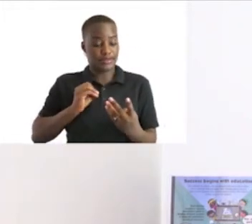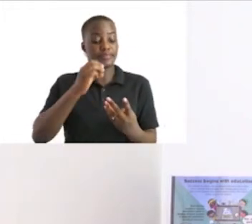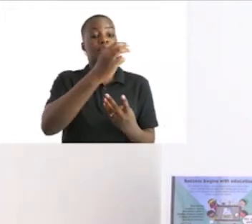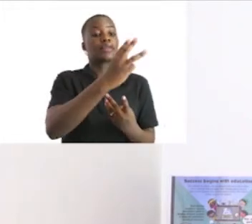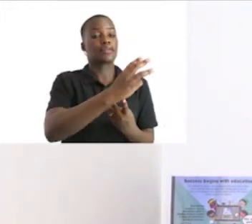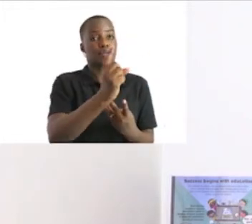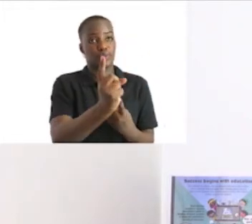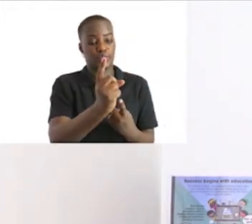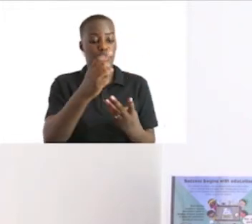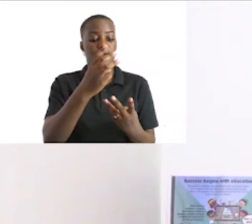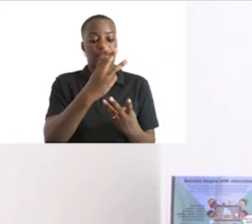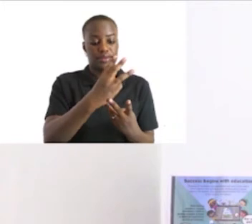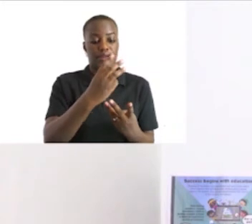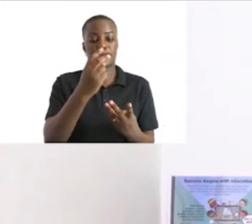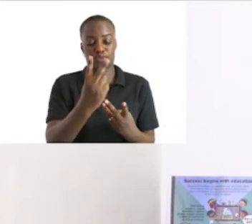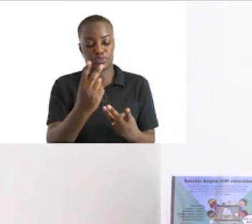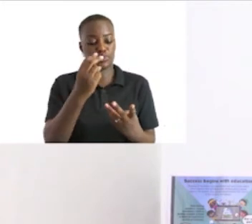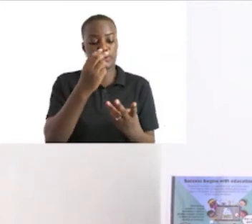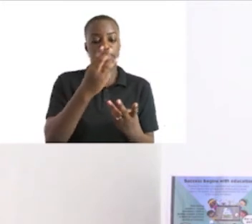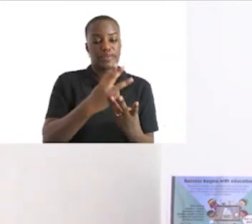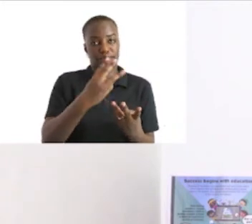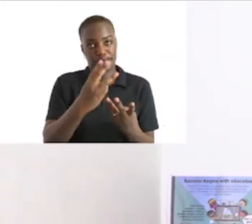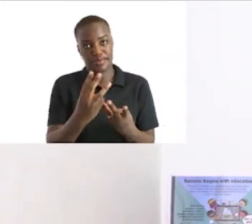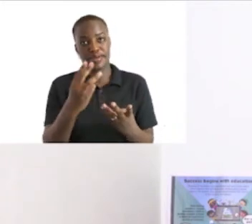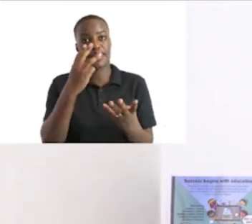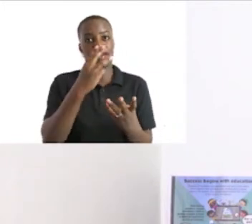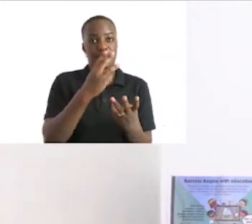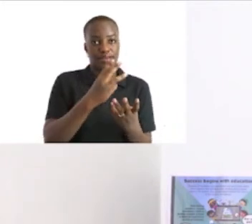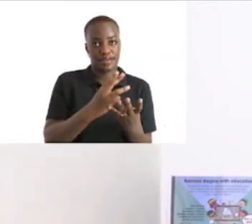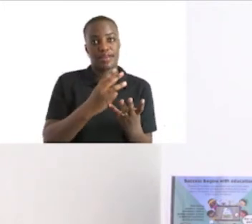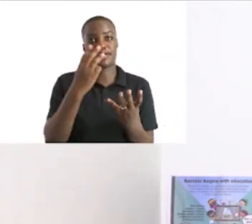32, 33, 34,